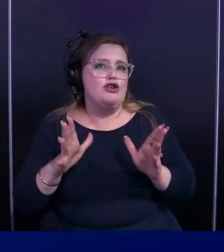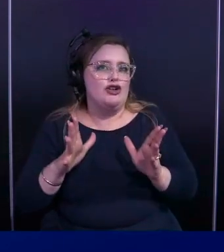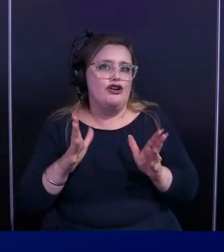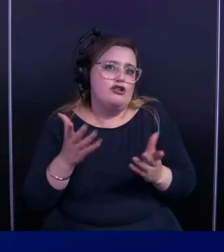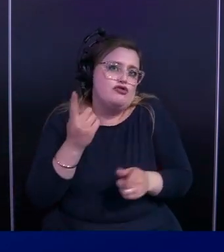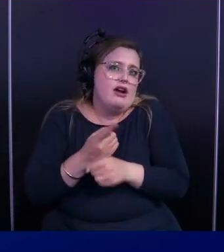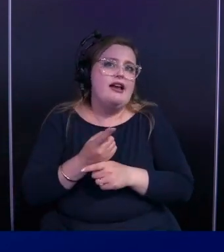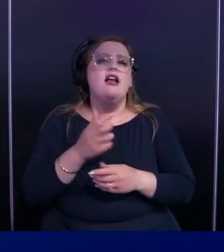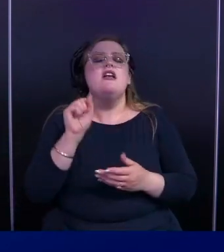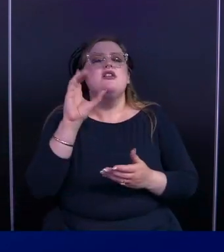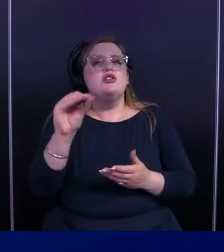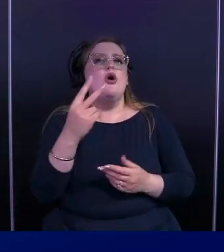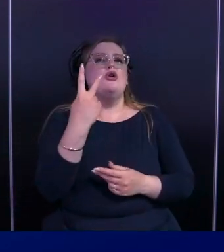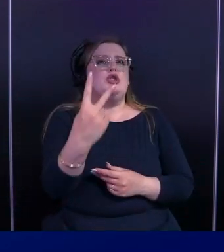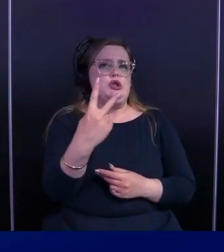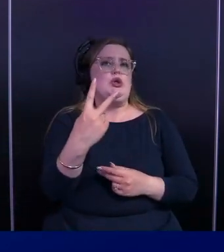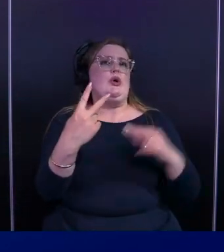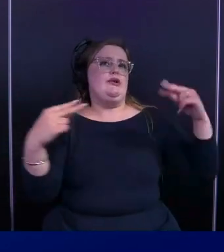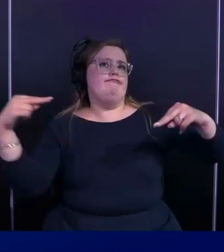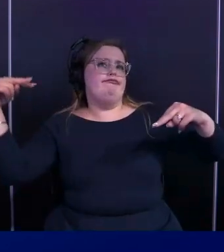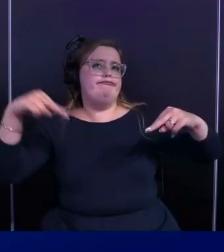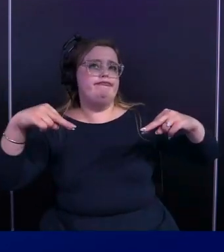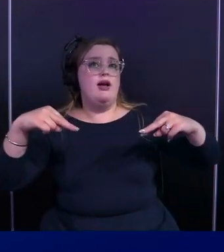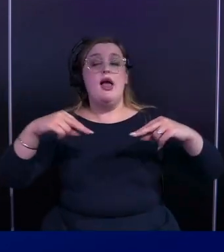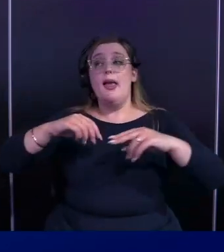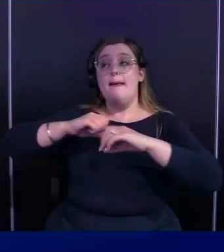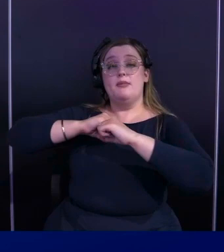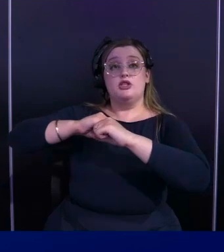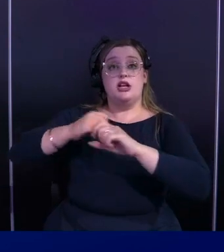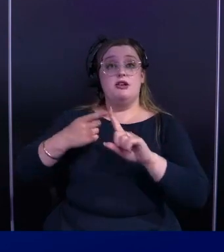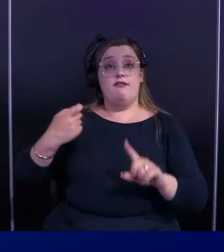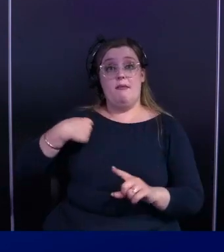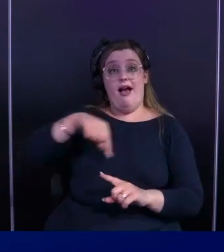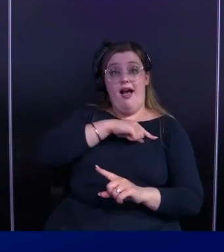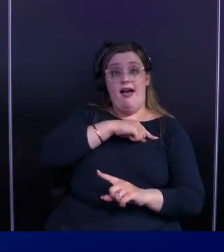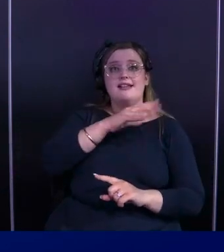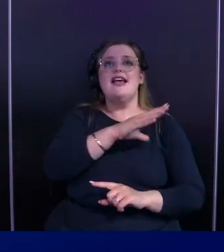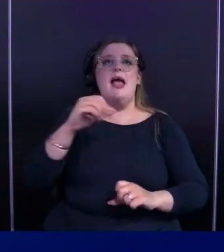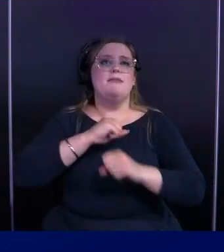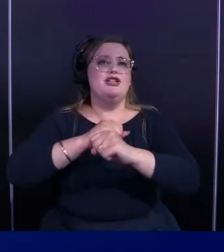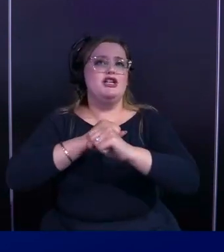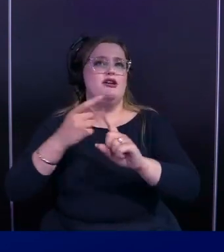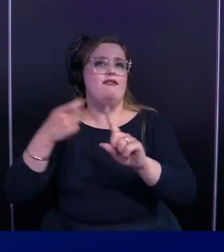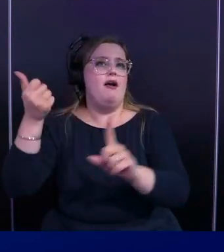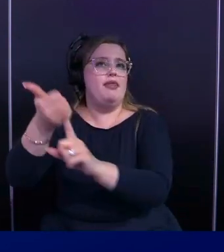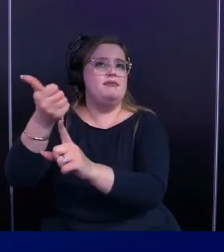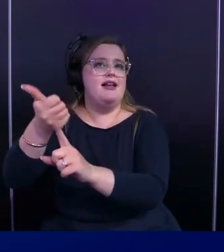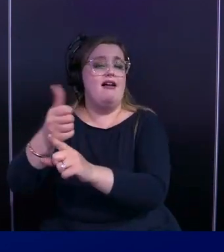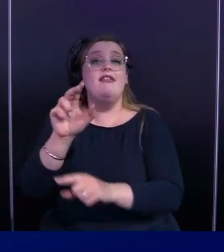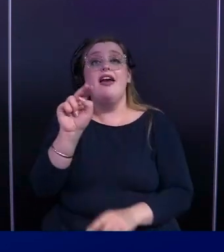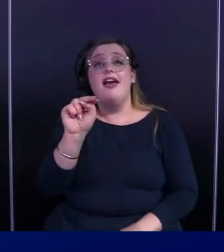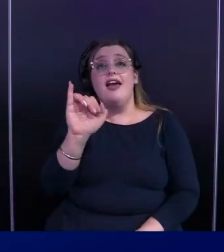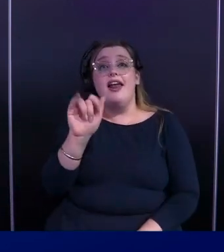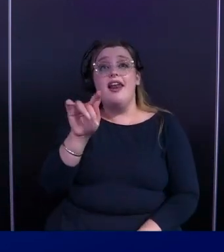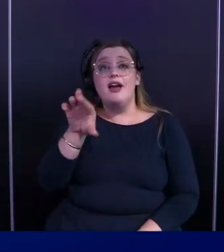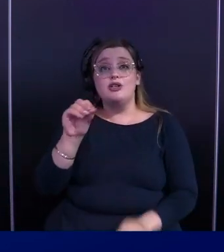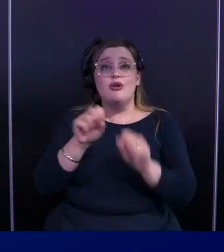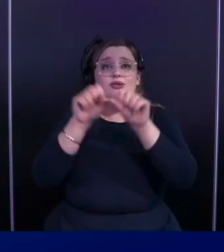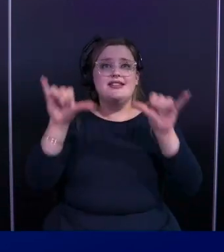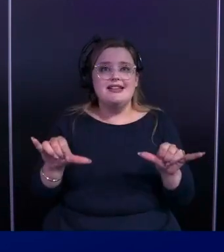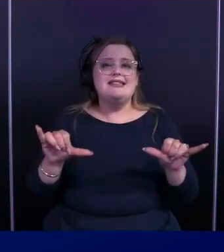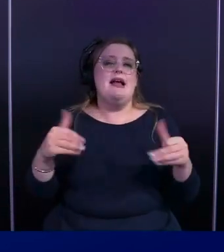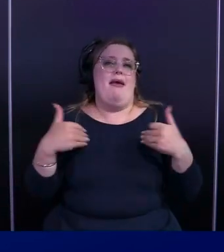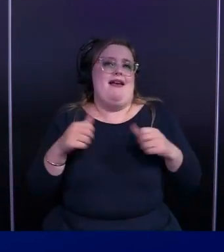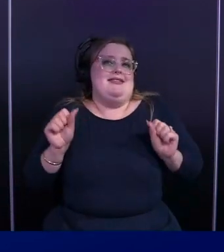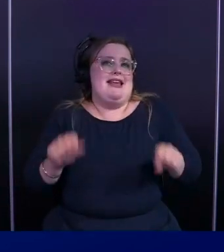So the two dimensions, protection from us and protection from themselves. And Nitro system holistically has capabilities to address both